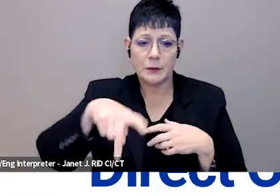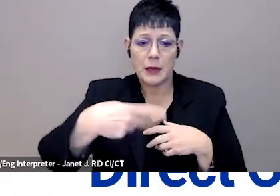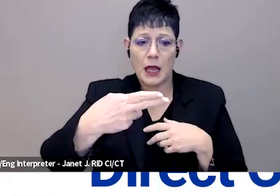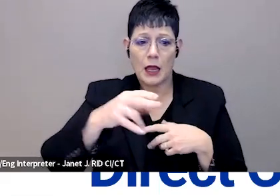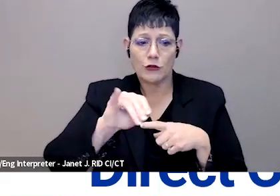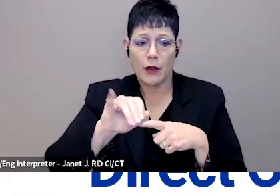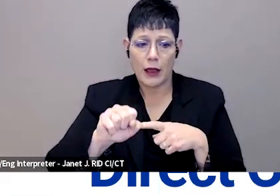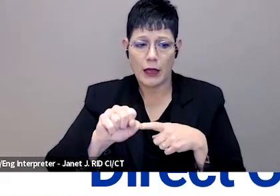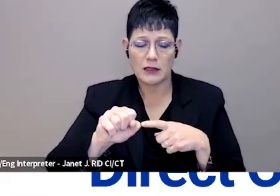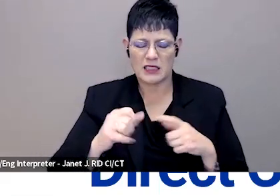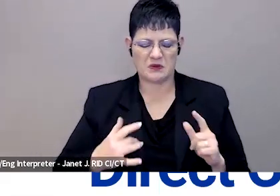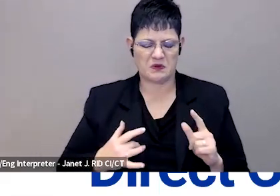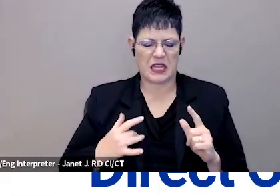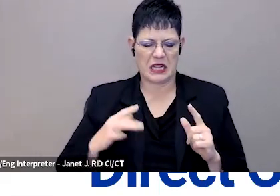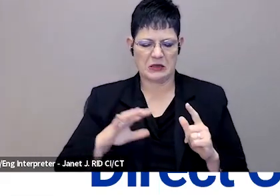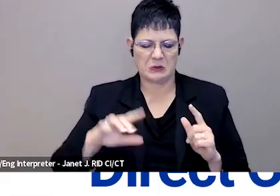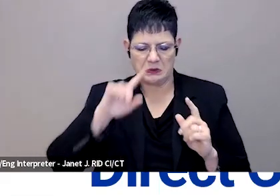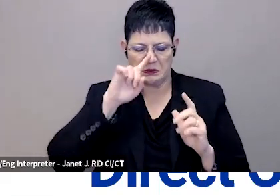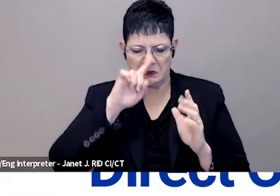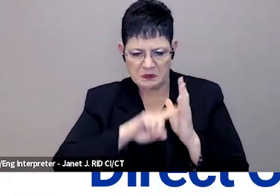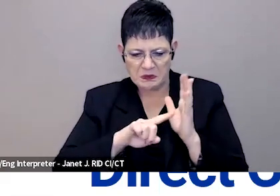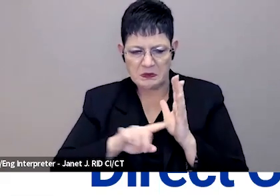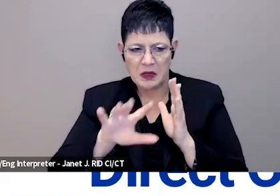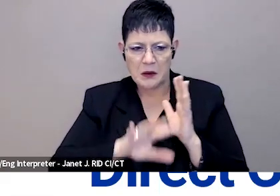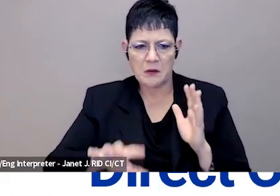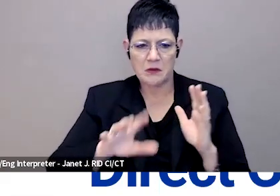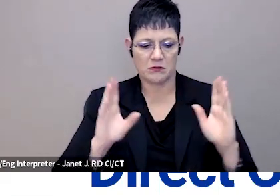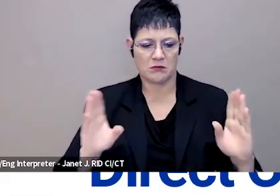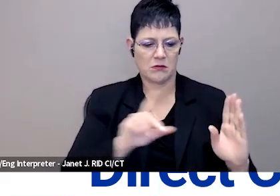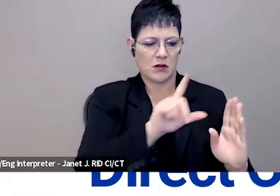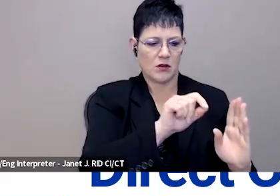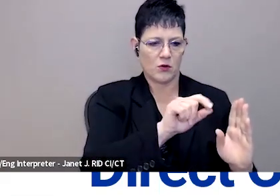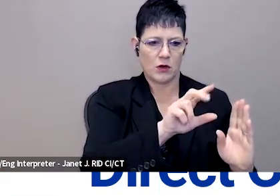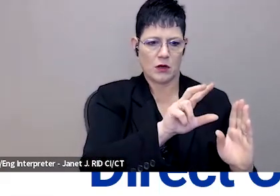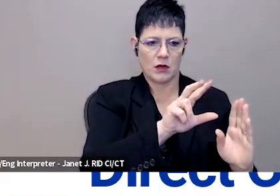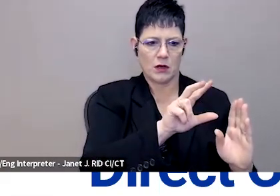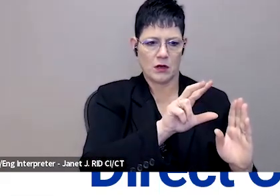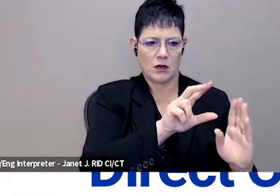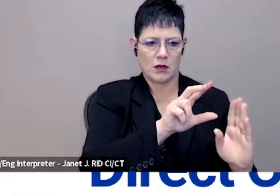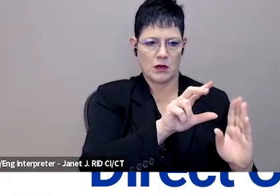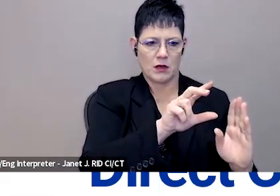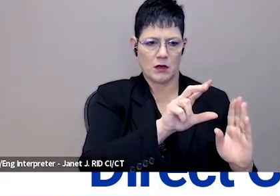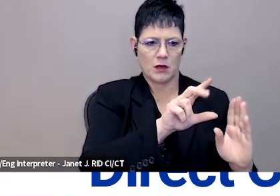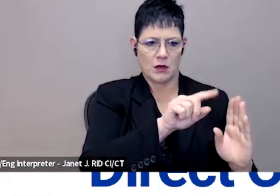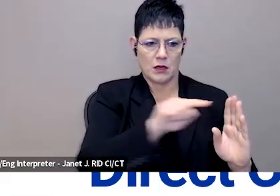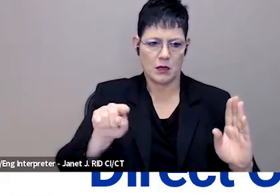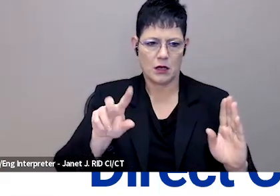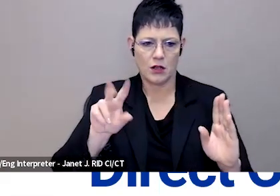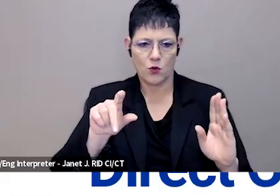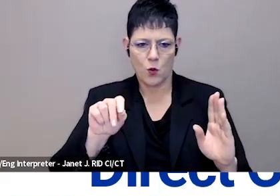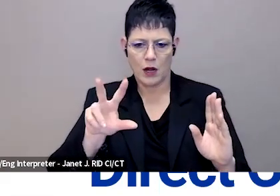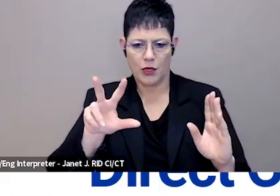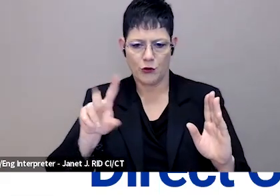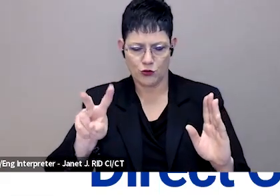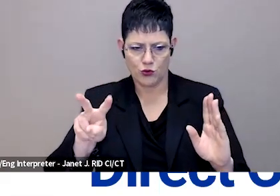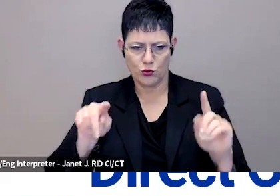between 2022 and 2032, there will be 8.9 million direct care job openings that will need